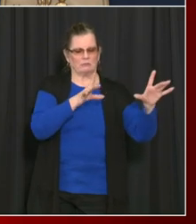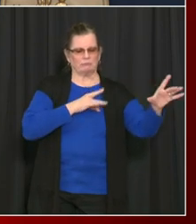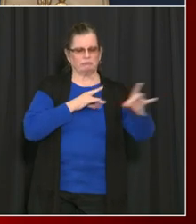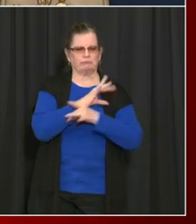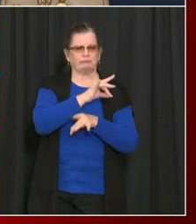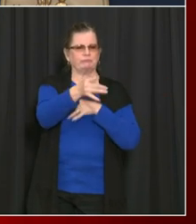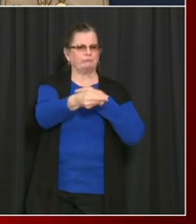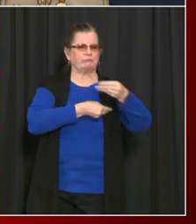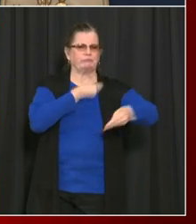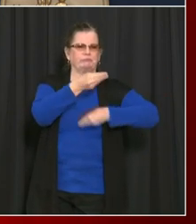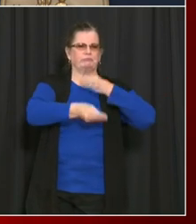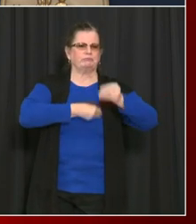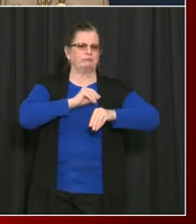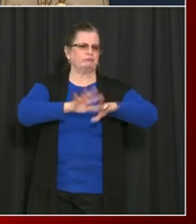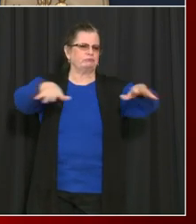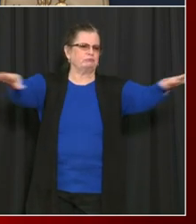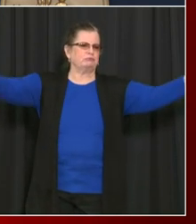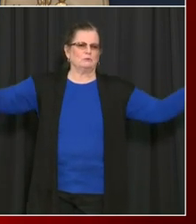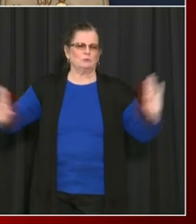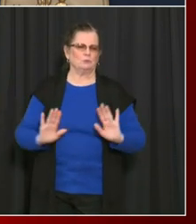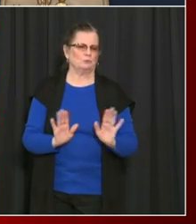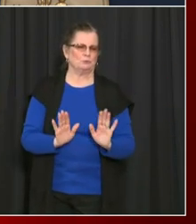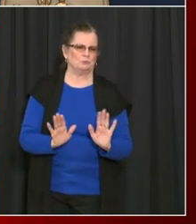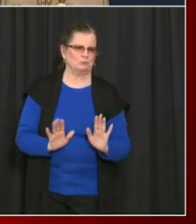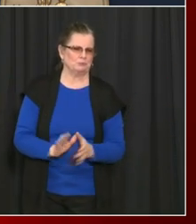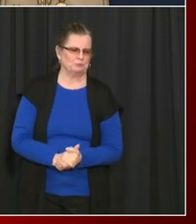the virus to spread.